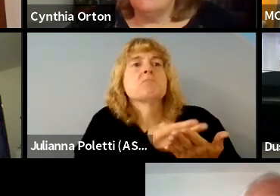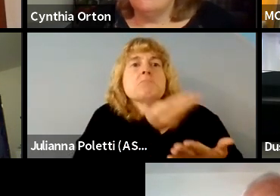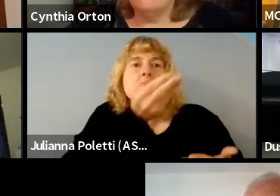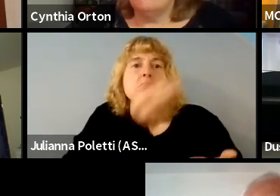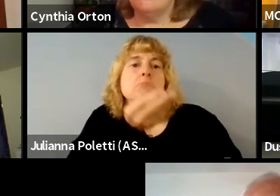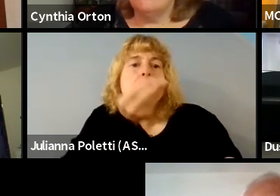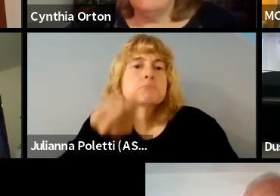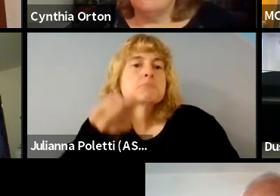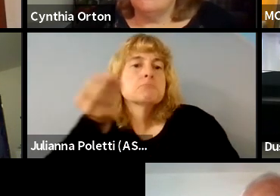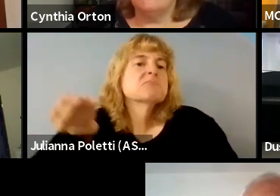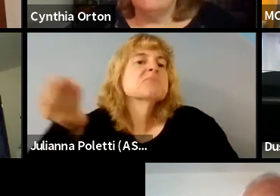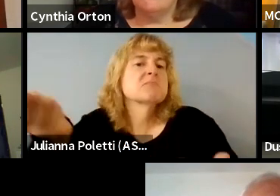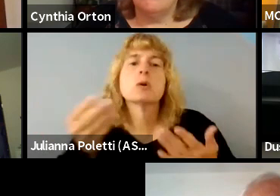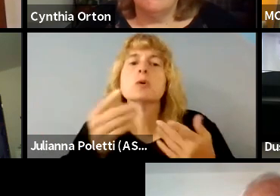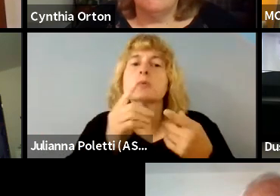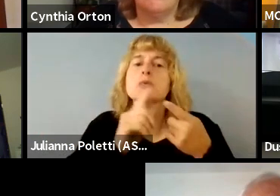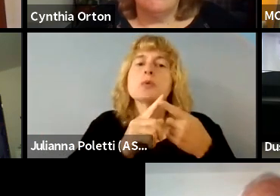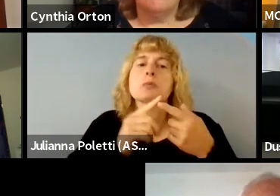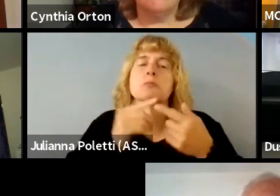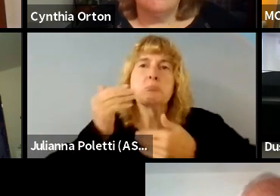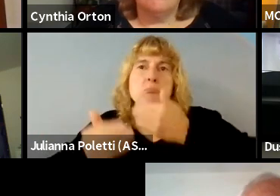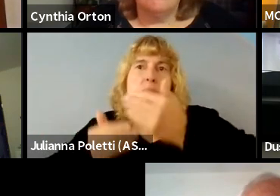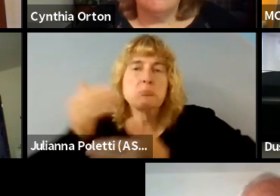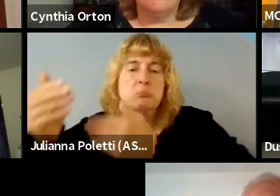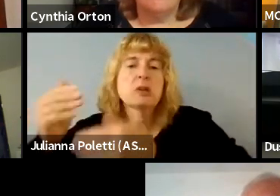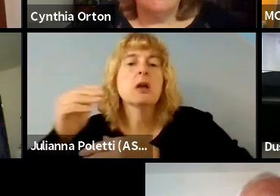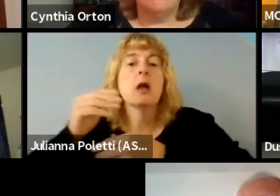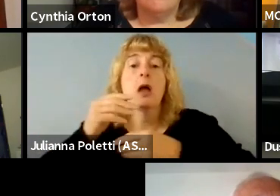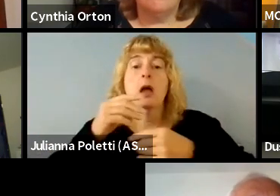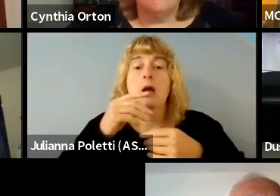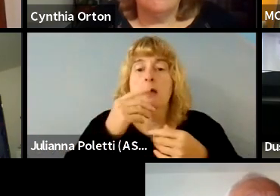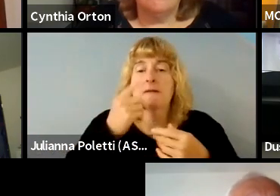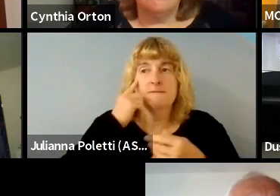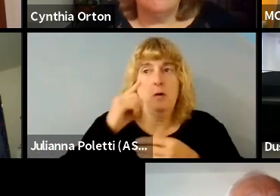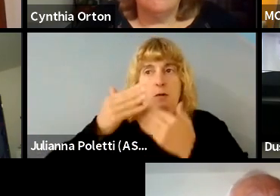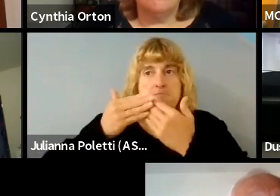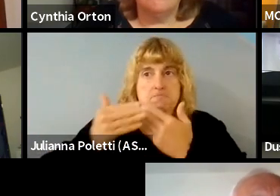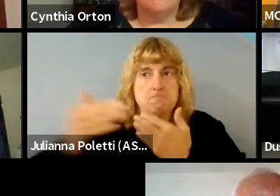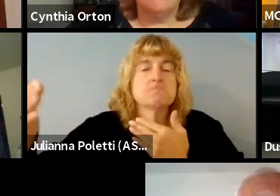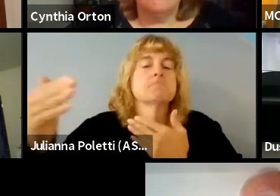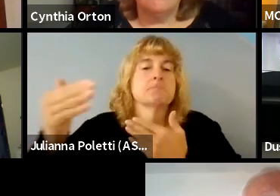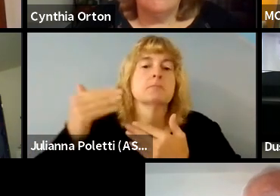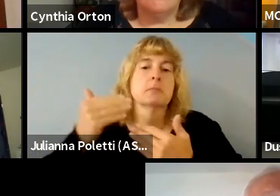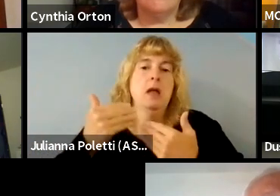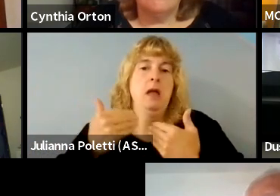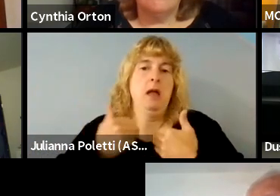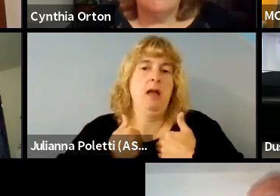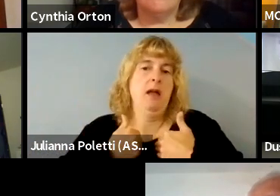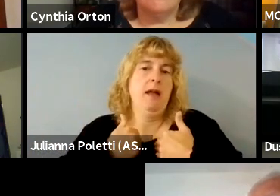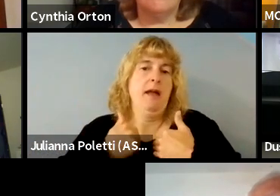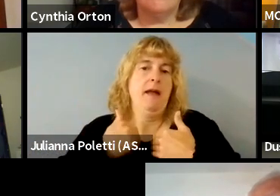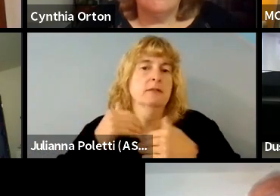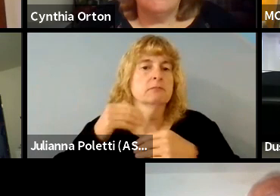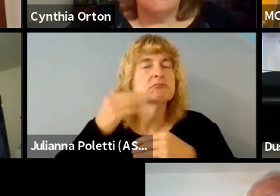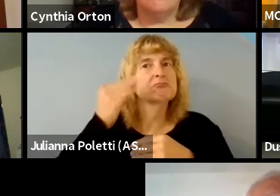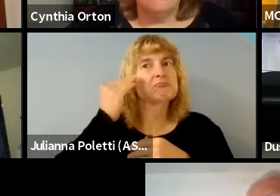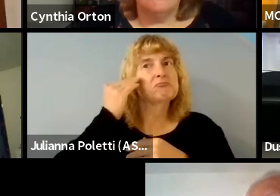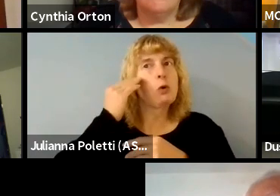out the gate. So that's, kind of where they stand. I think the question would be for this commission,